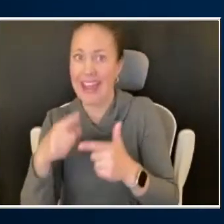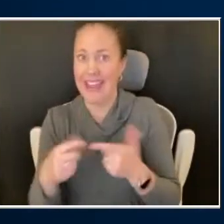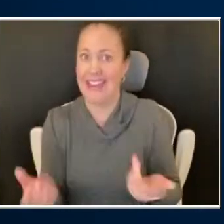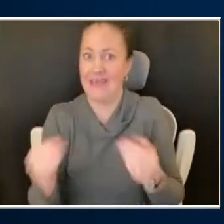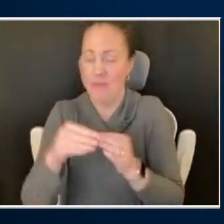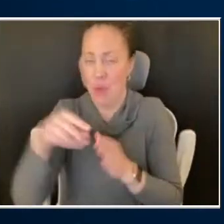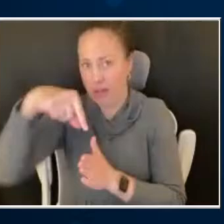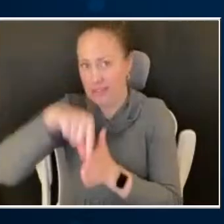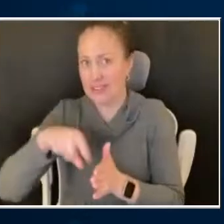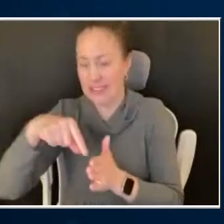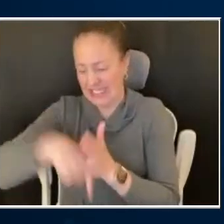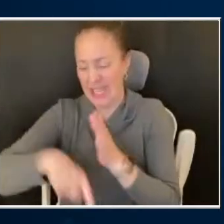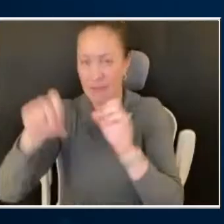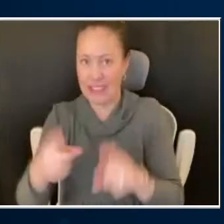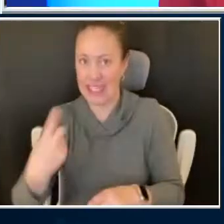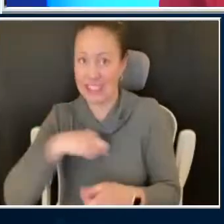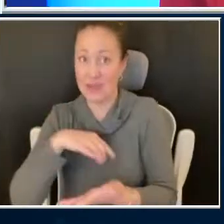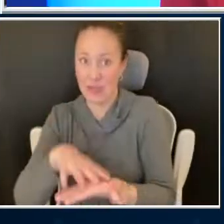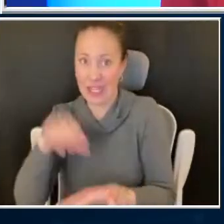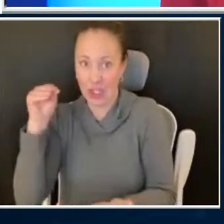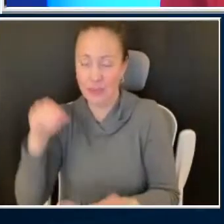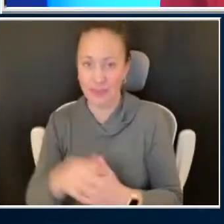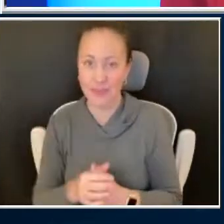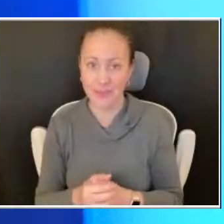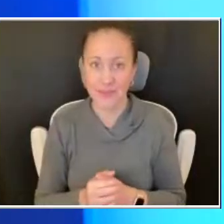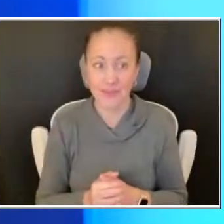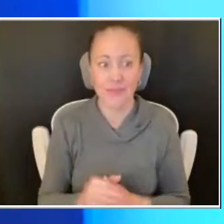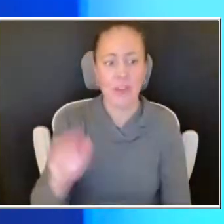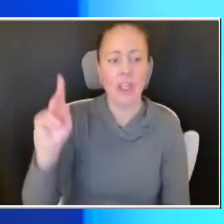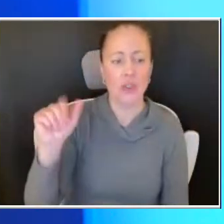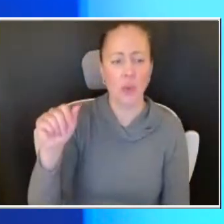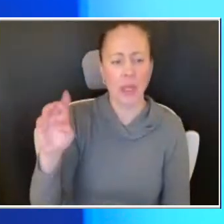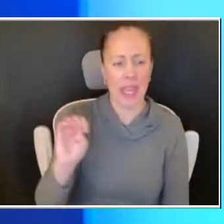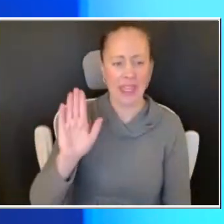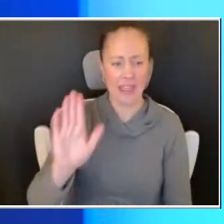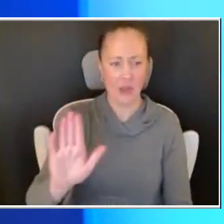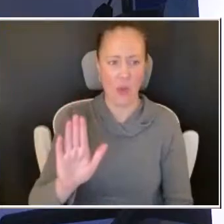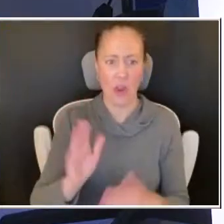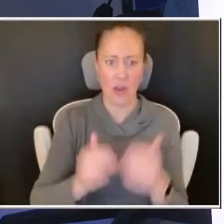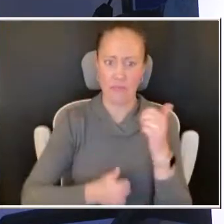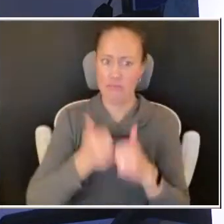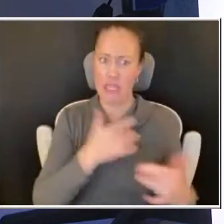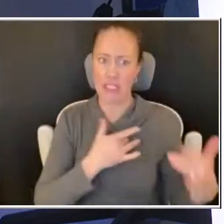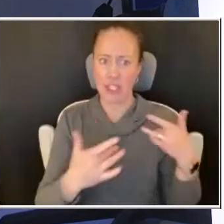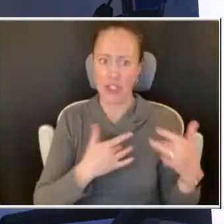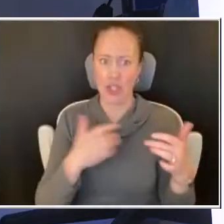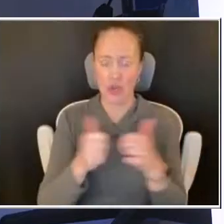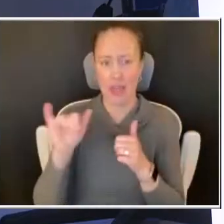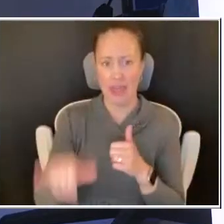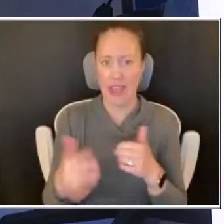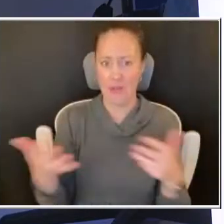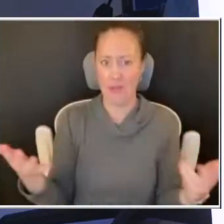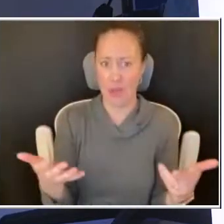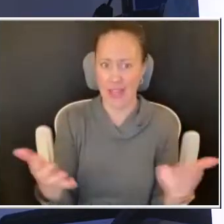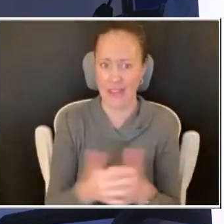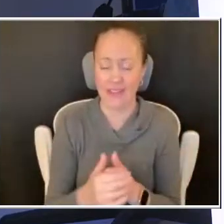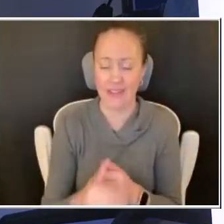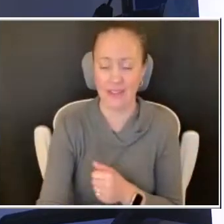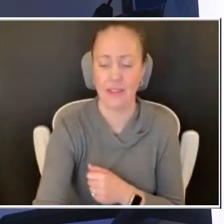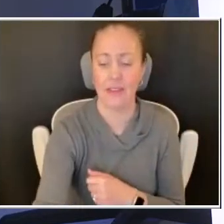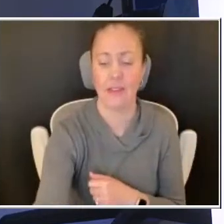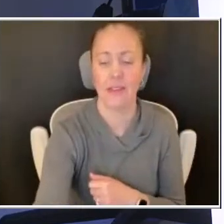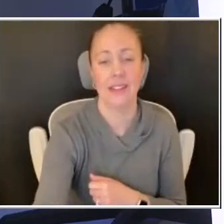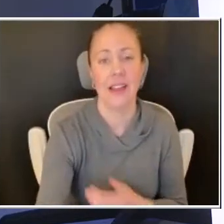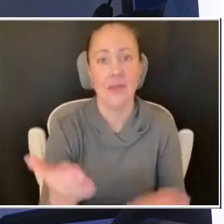it. So, Kate, what was your biggest concern when you first got this diagnosis? Probably just having to be out of sport for so long. It